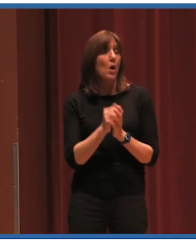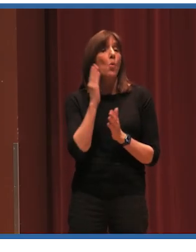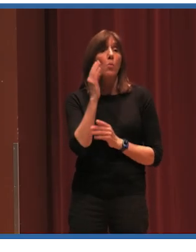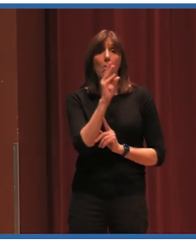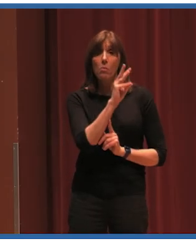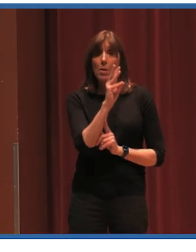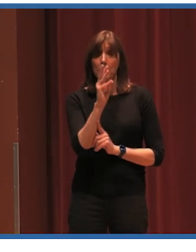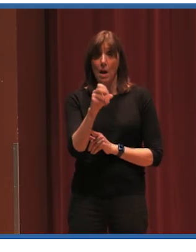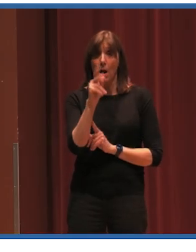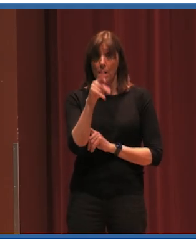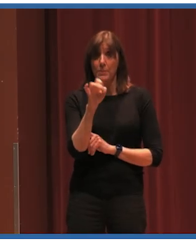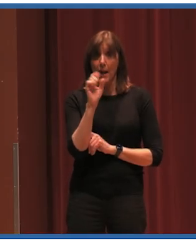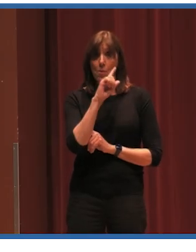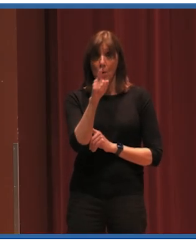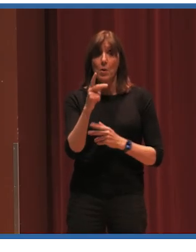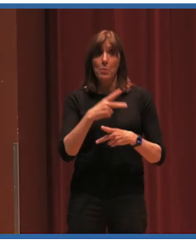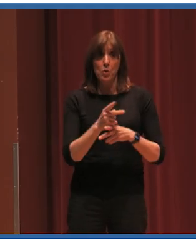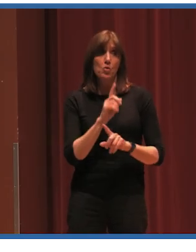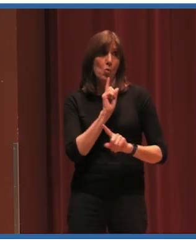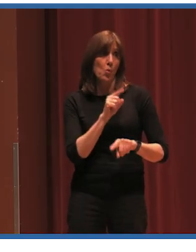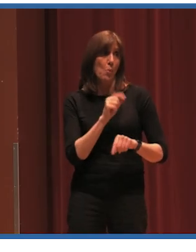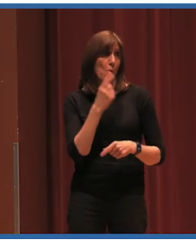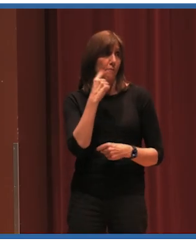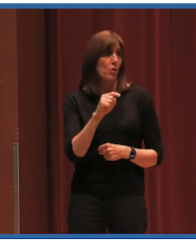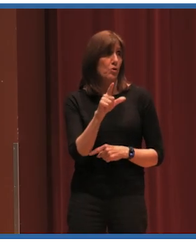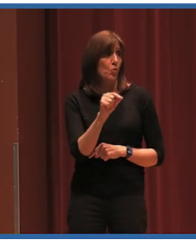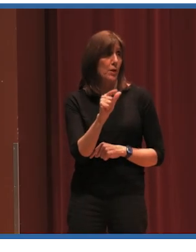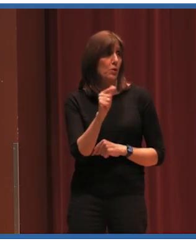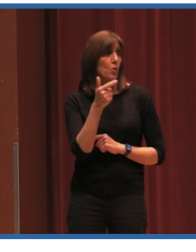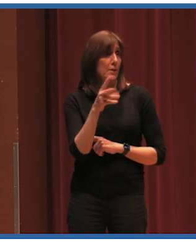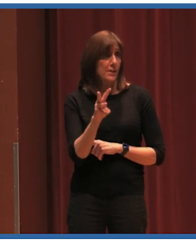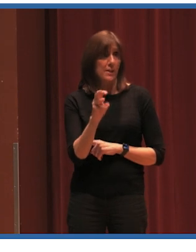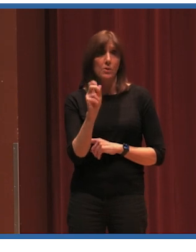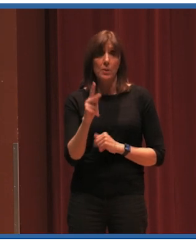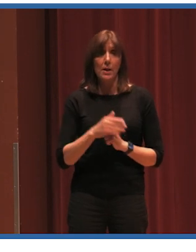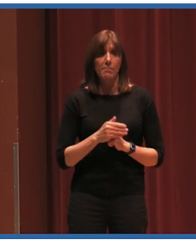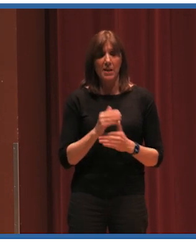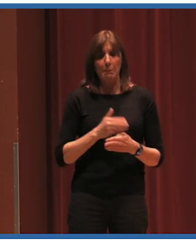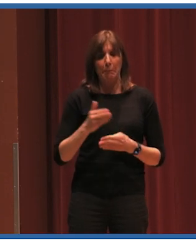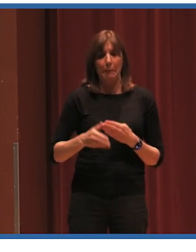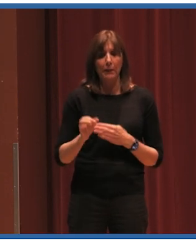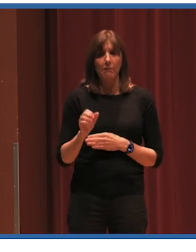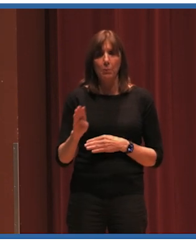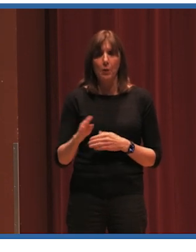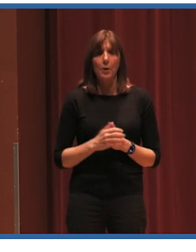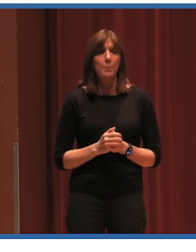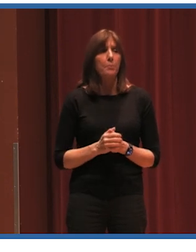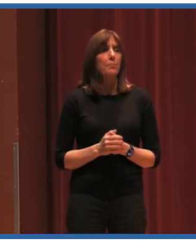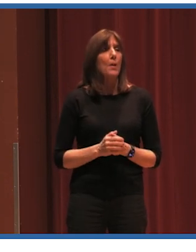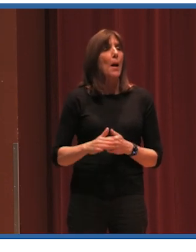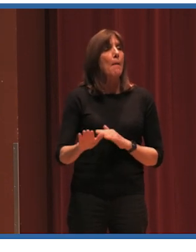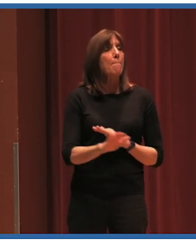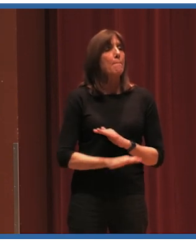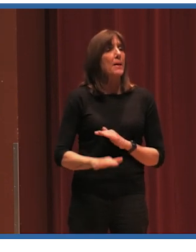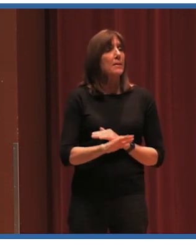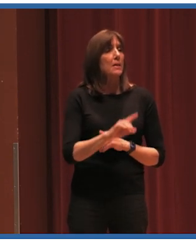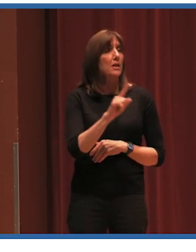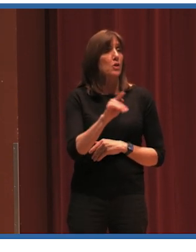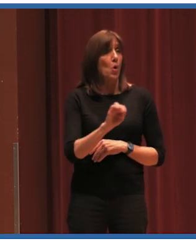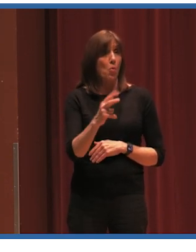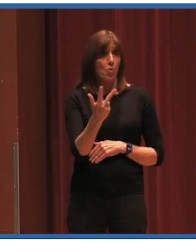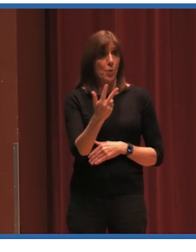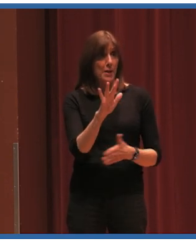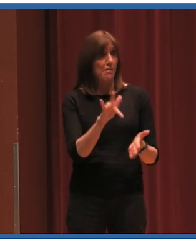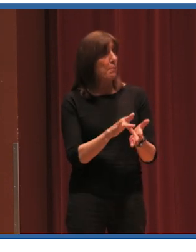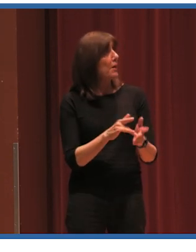release the Cancer in Iowa report for 2026 at the end of February. Basically zone 3 in the middle, you can